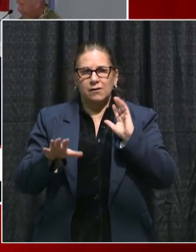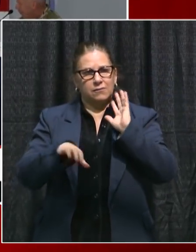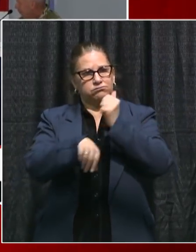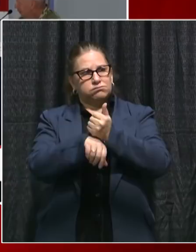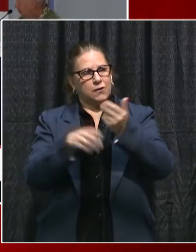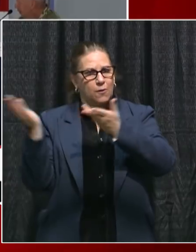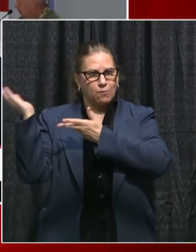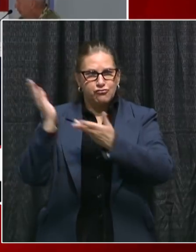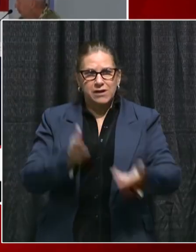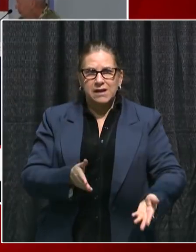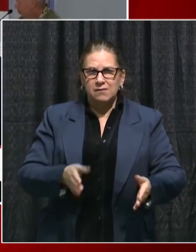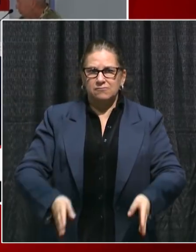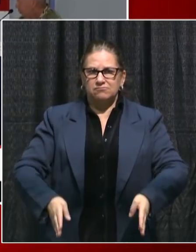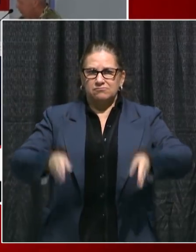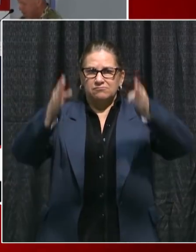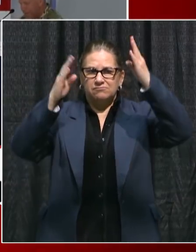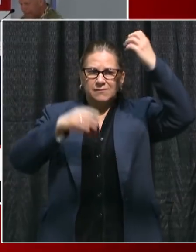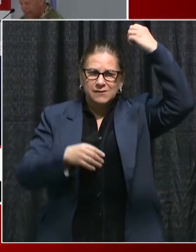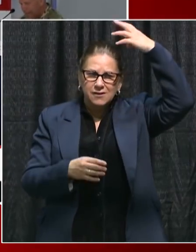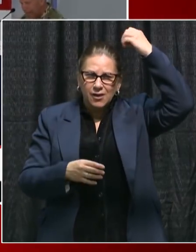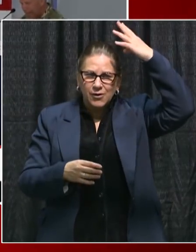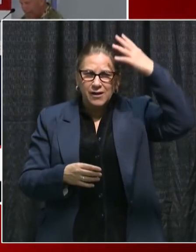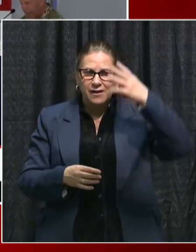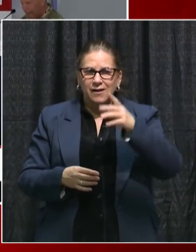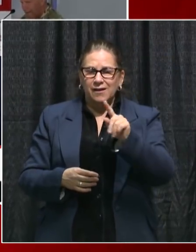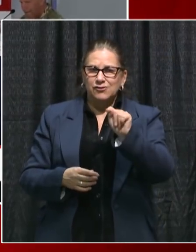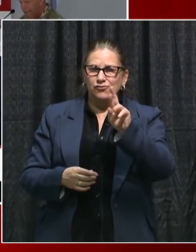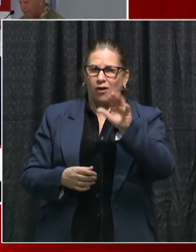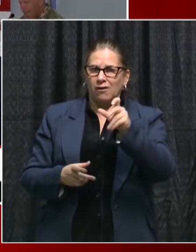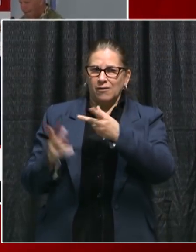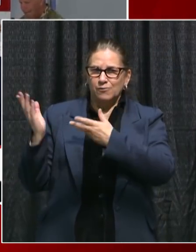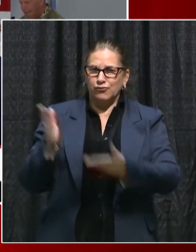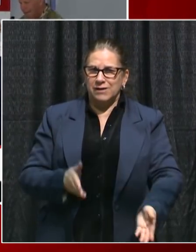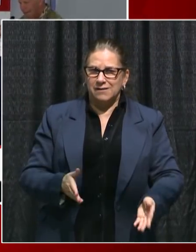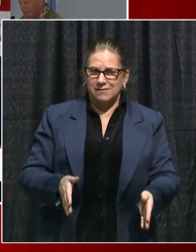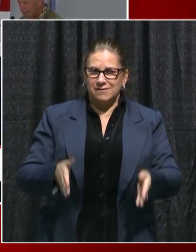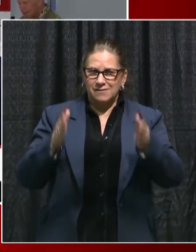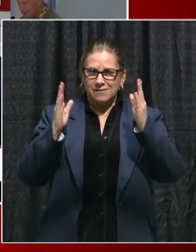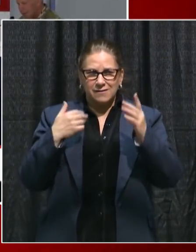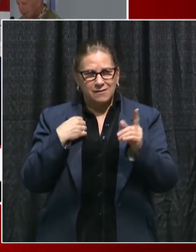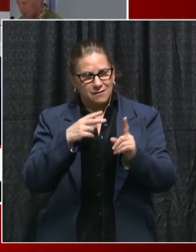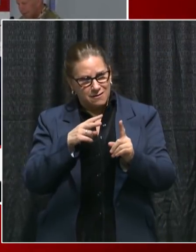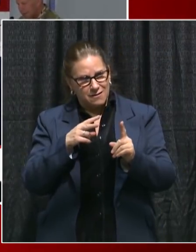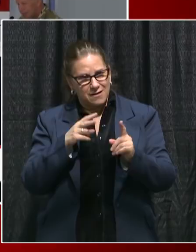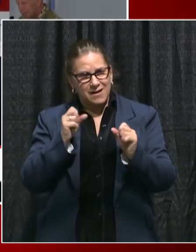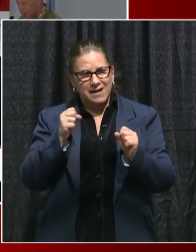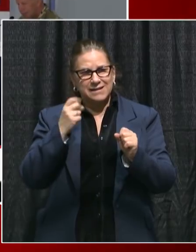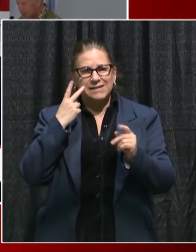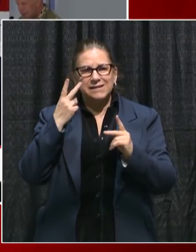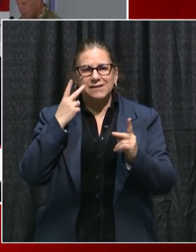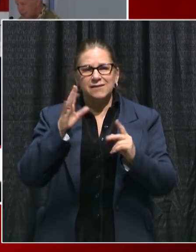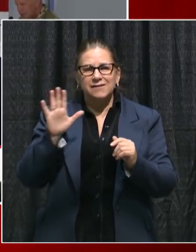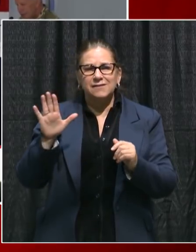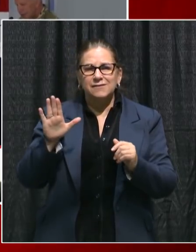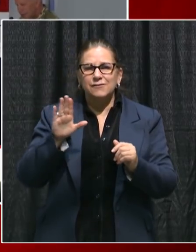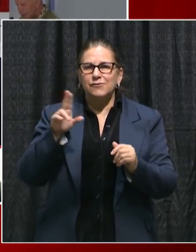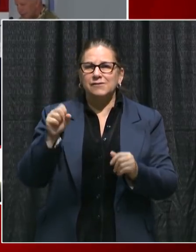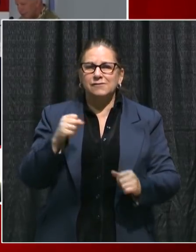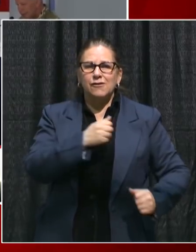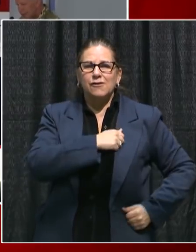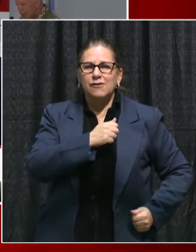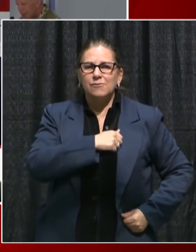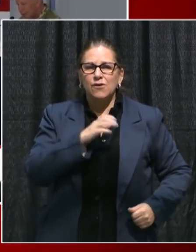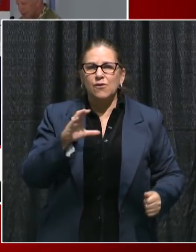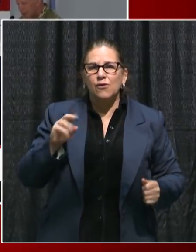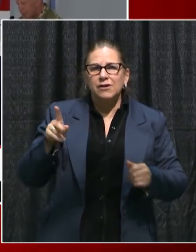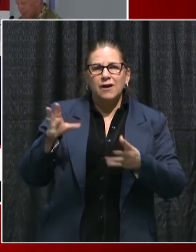what do you call that? Container truck. So we can see the innovations of the U.S. Army Corps of Engineers here and how